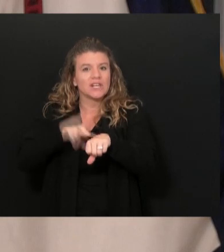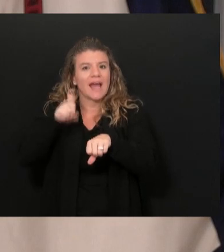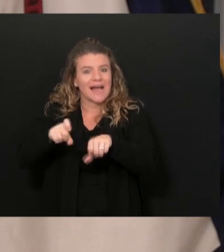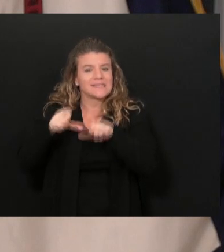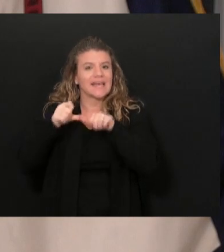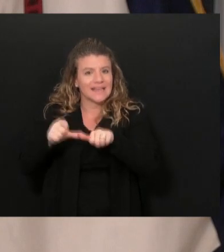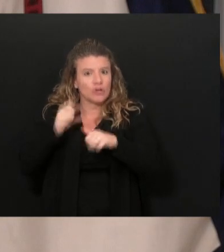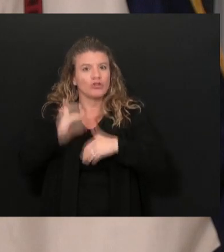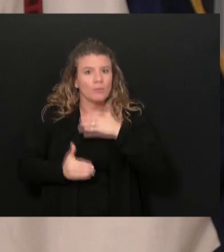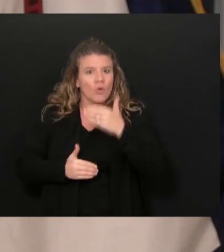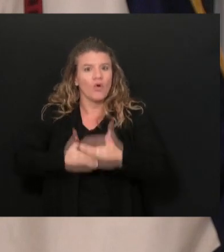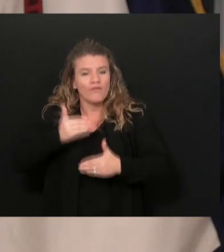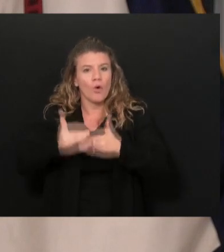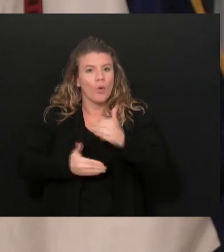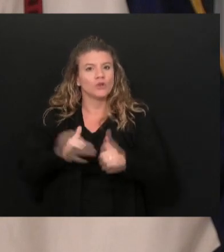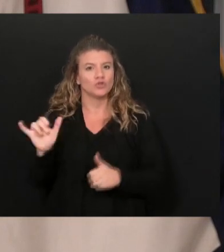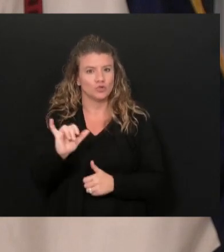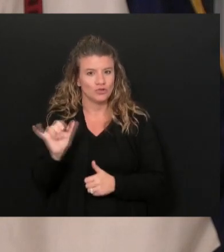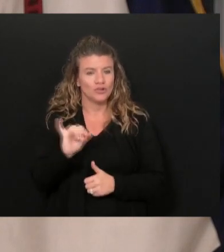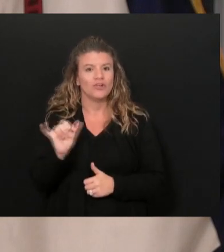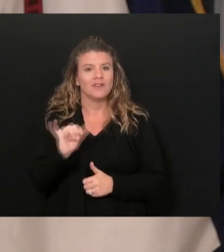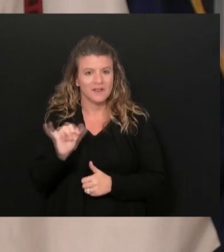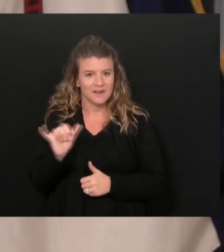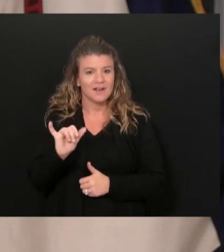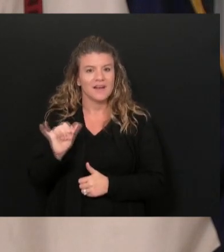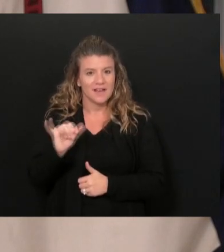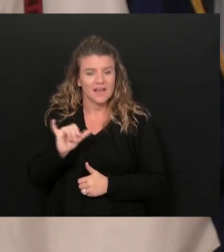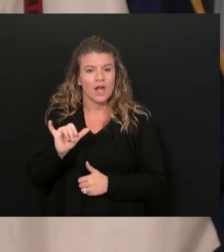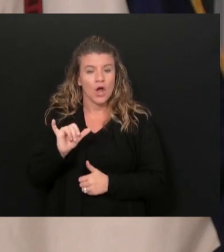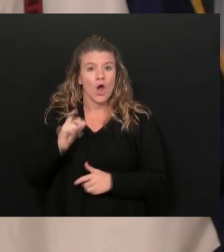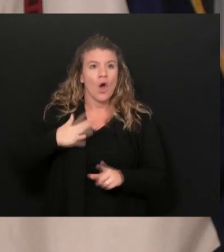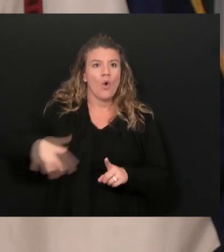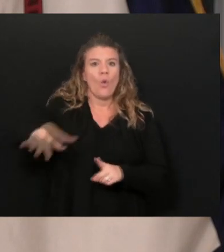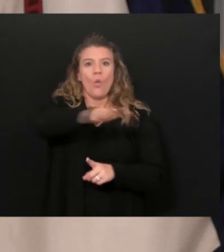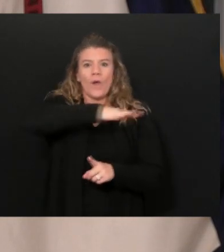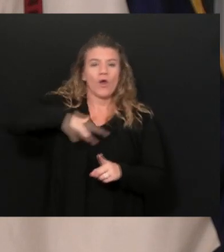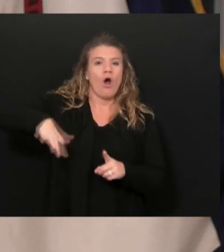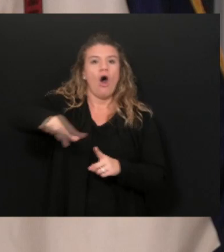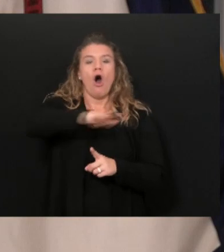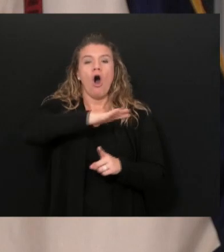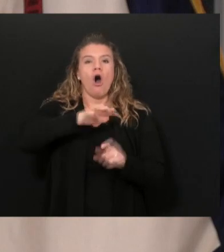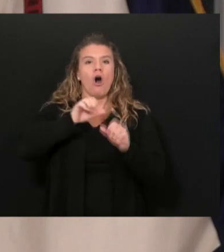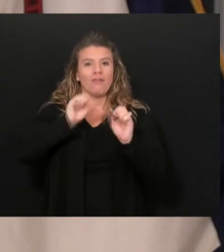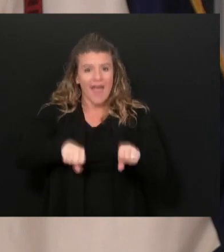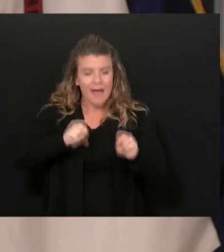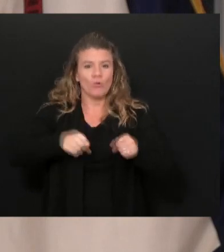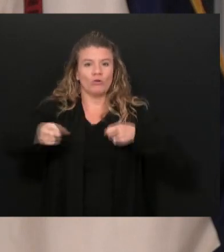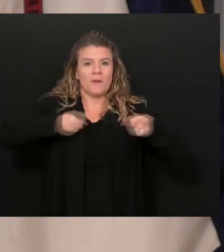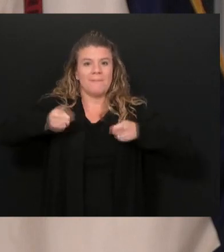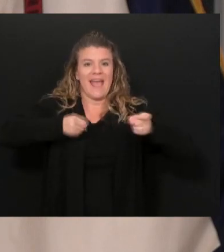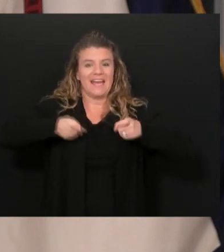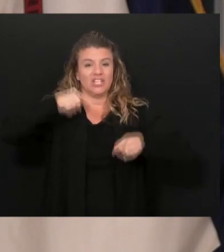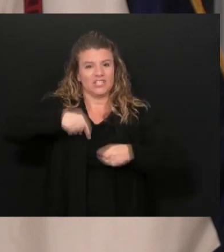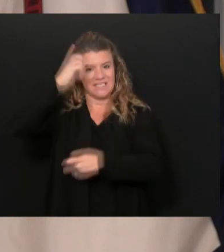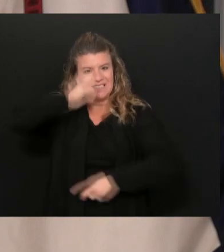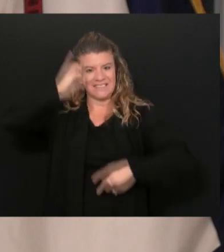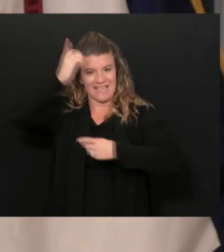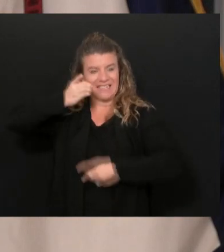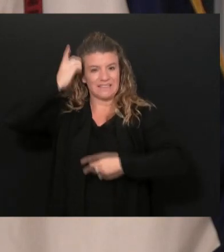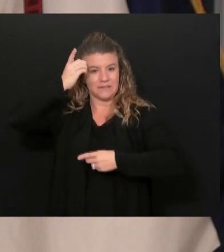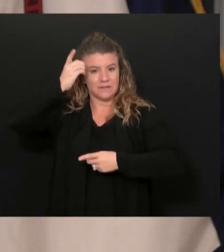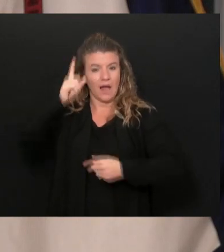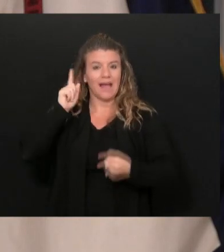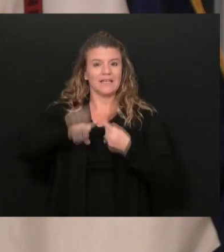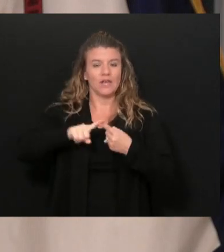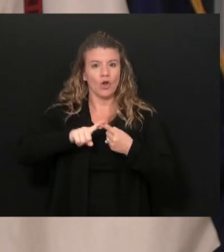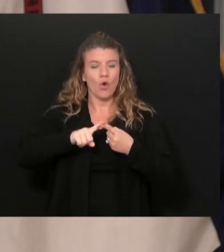move forward and absolutely, we are able to manage this terrible disease until we get